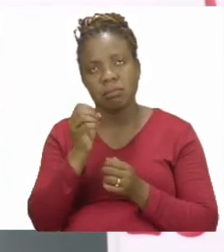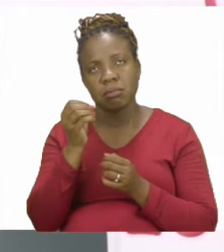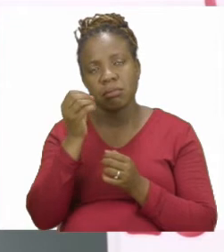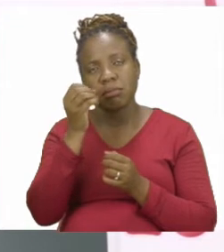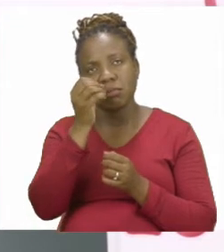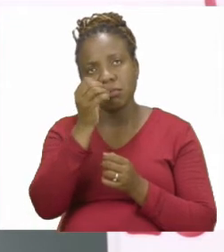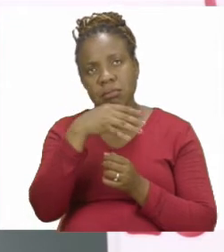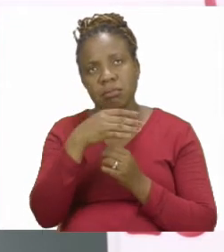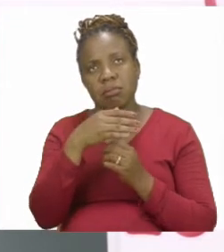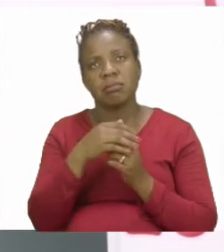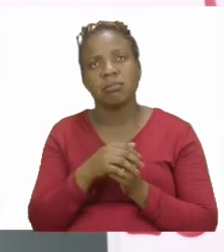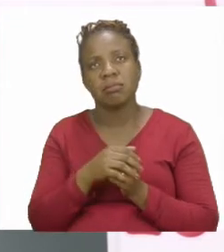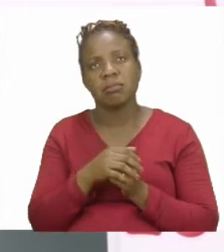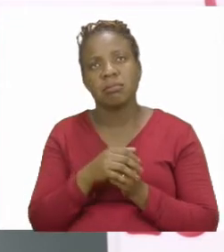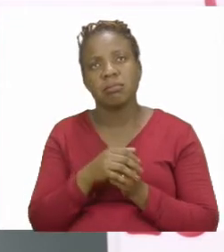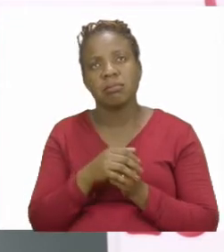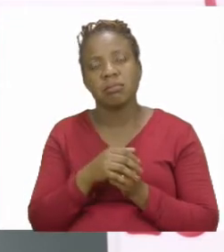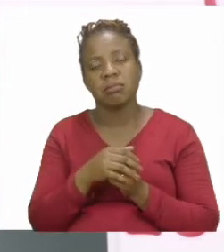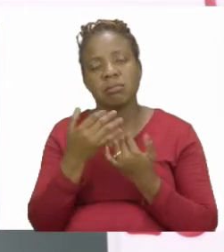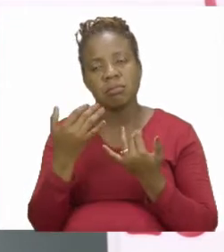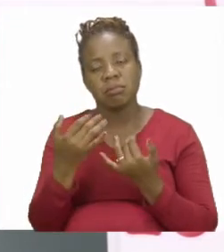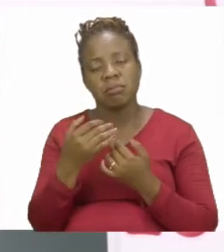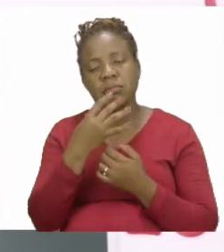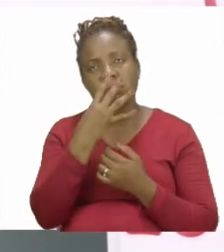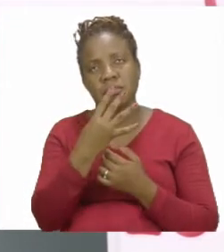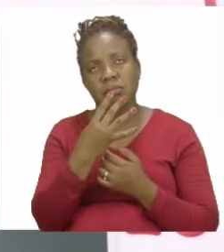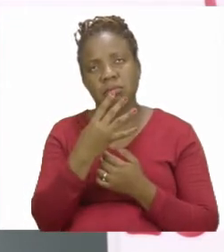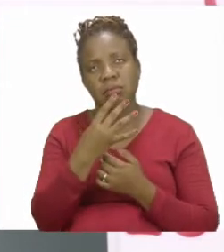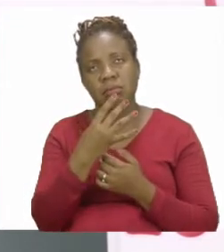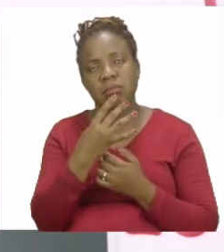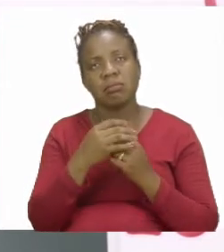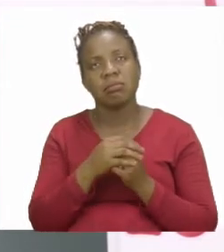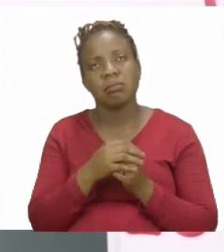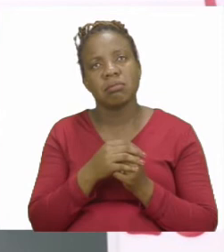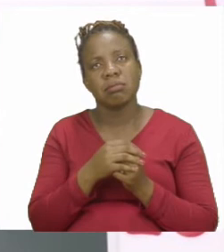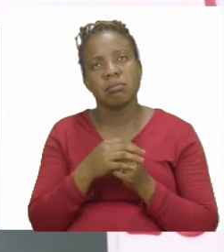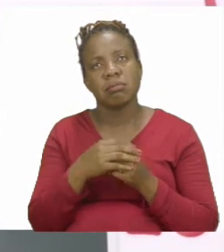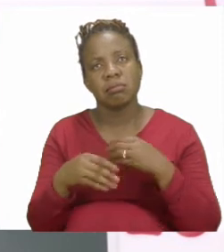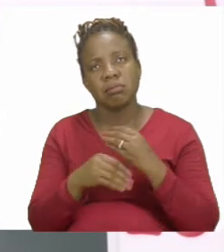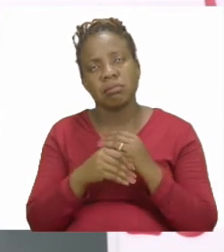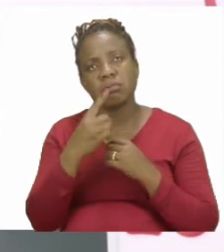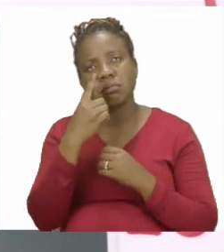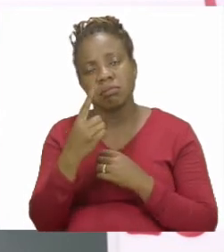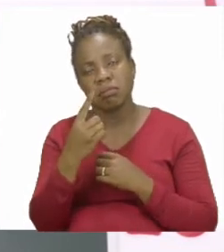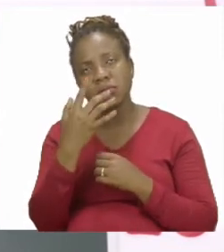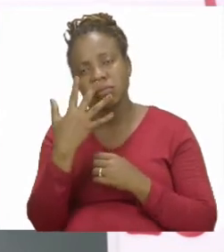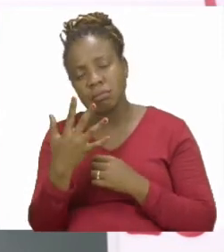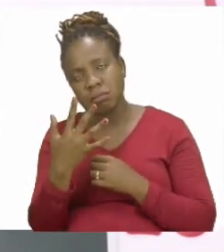we say 4 plus 1 is 5 plus another